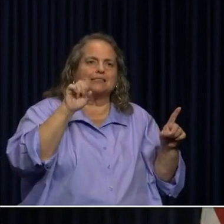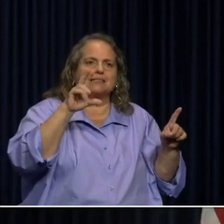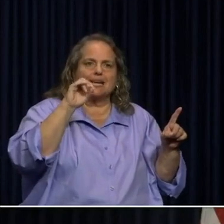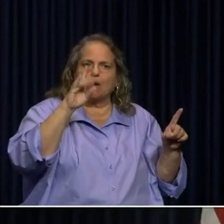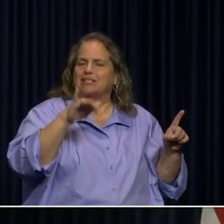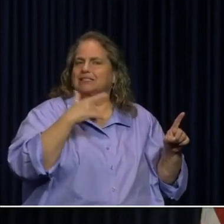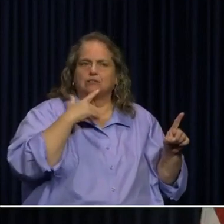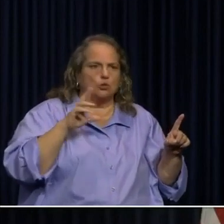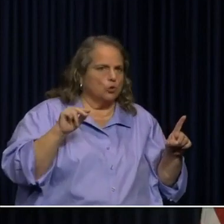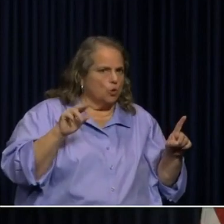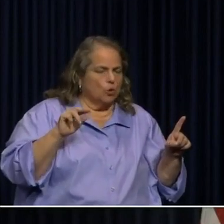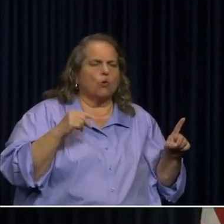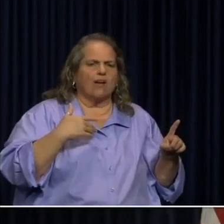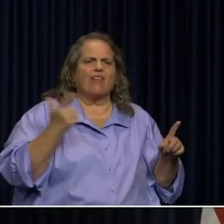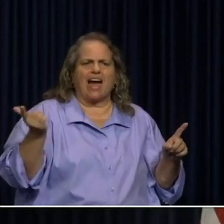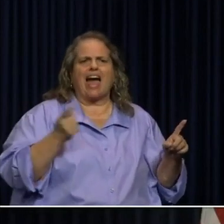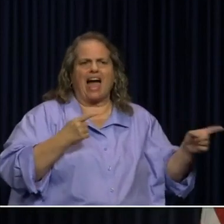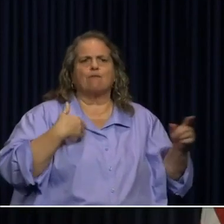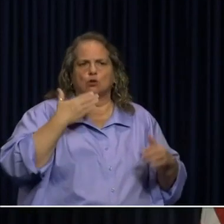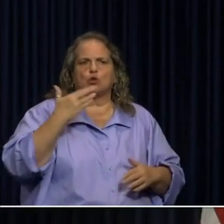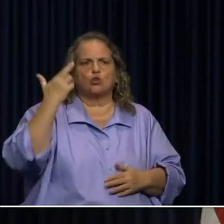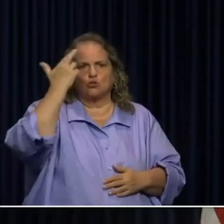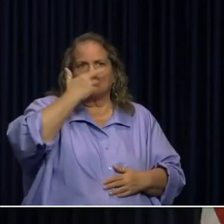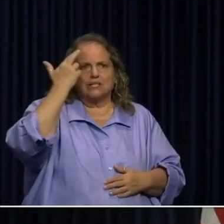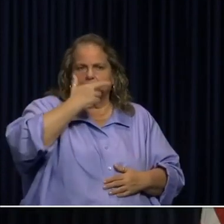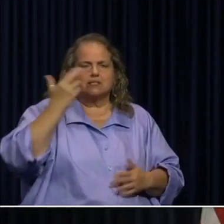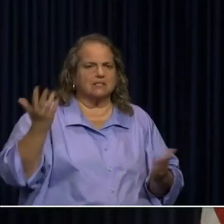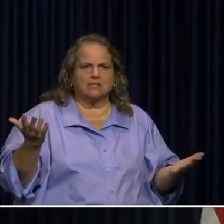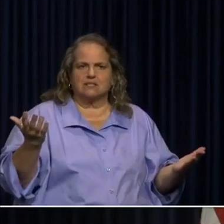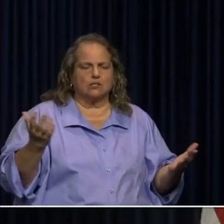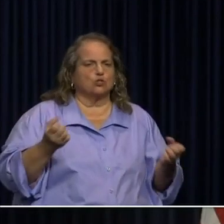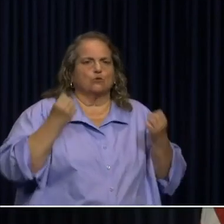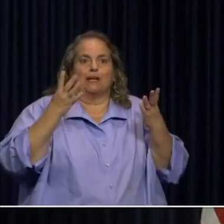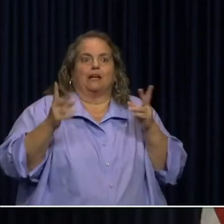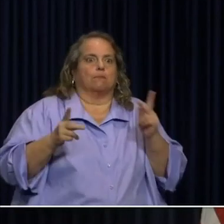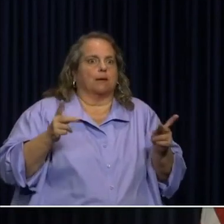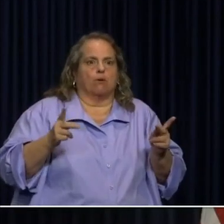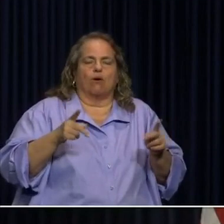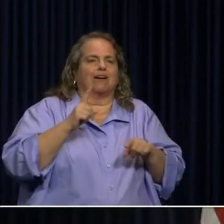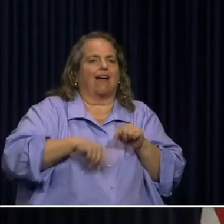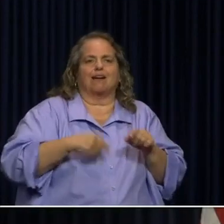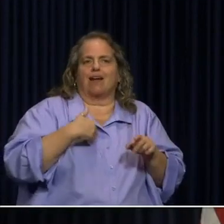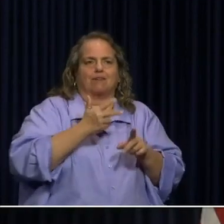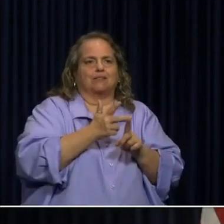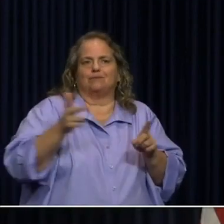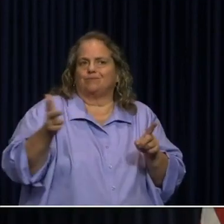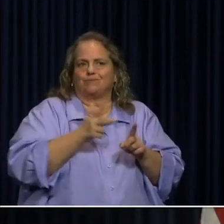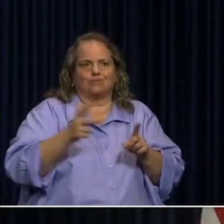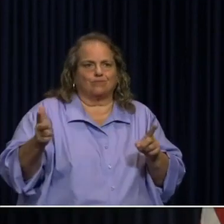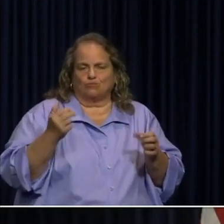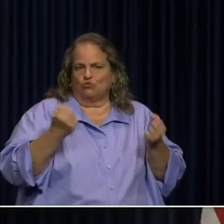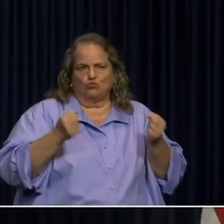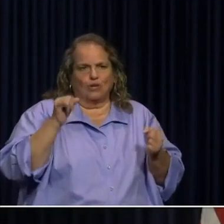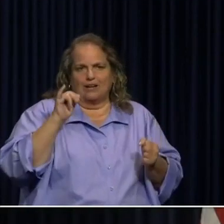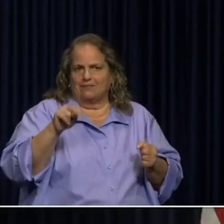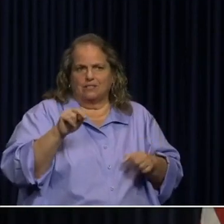their counties there are good reasons, whether it's population density or the specific outbreak that we have seen in Hopkins